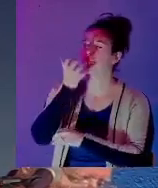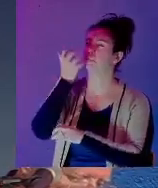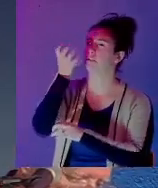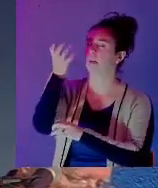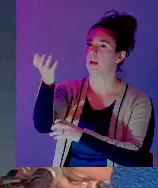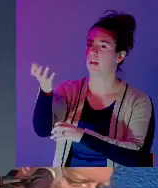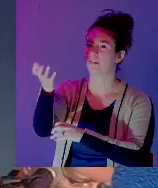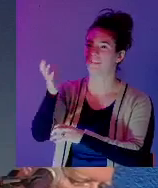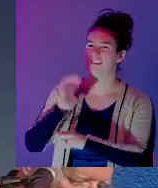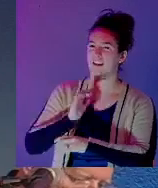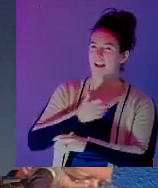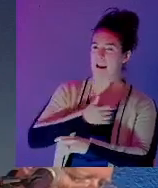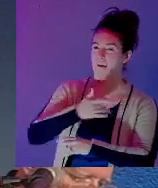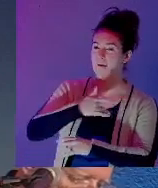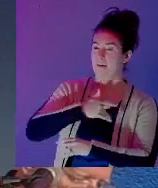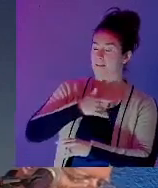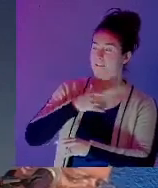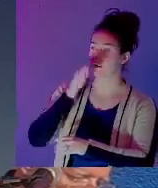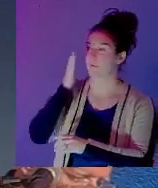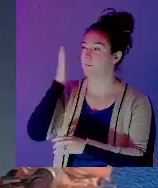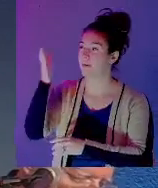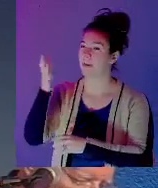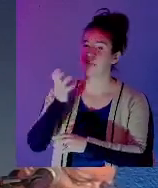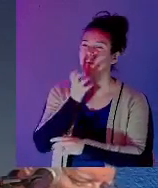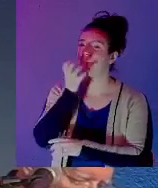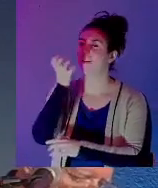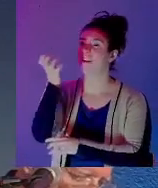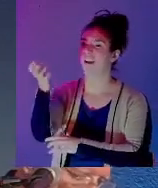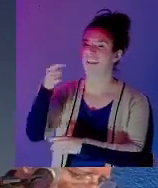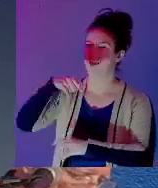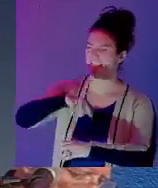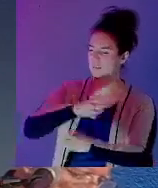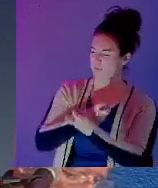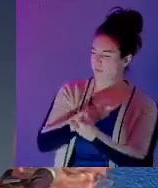will cry, these bones will sing.